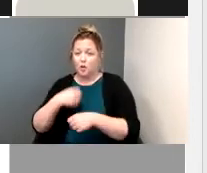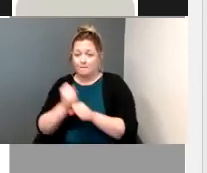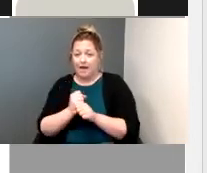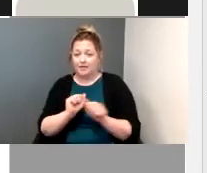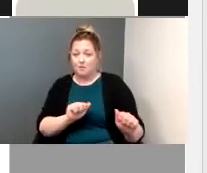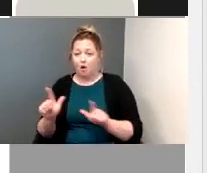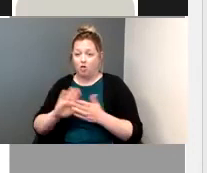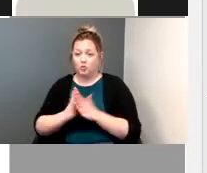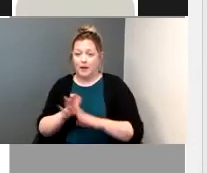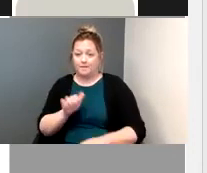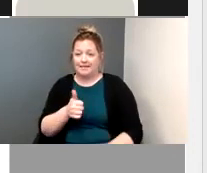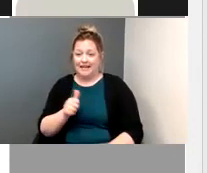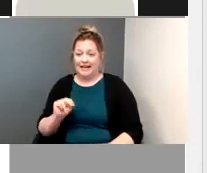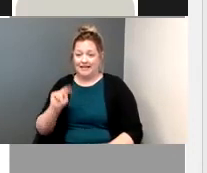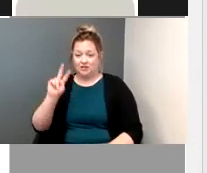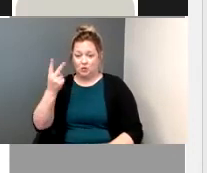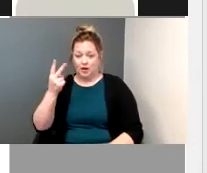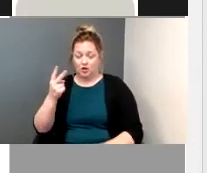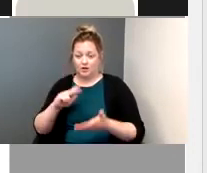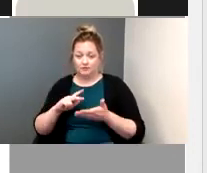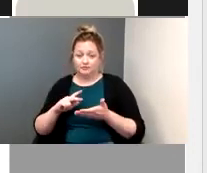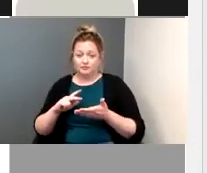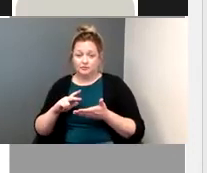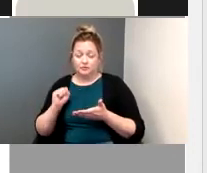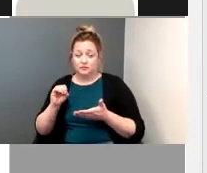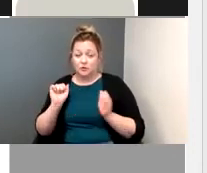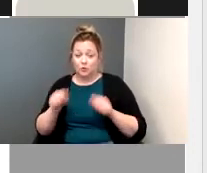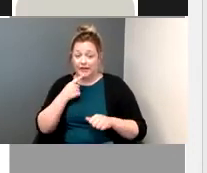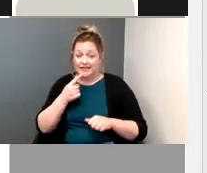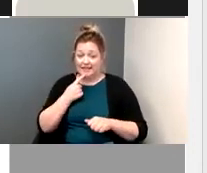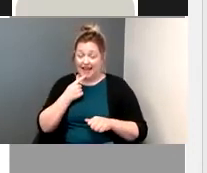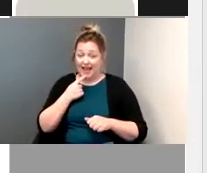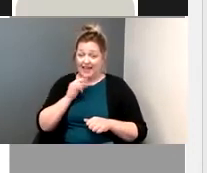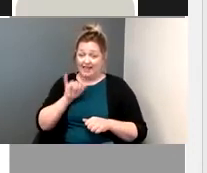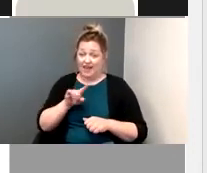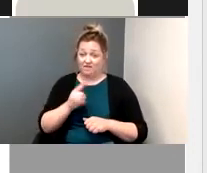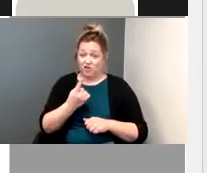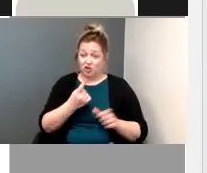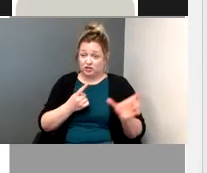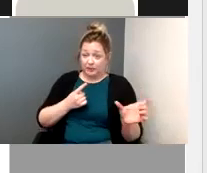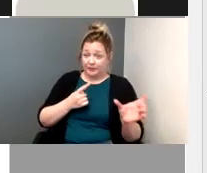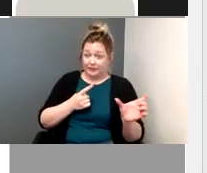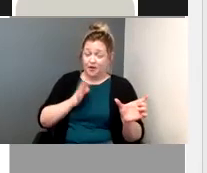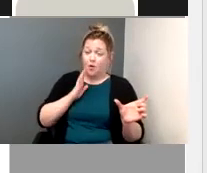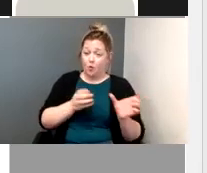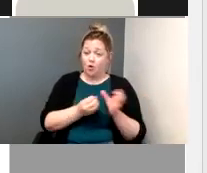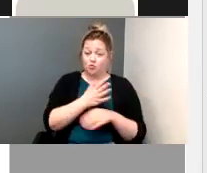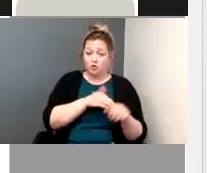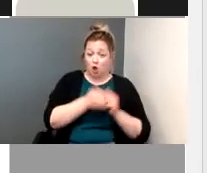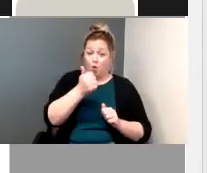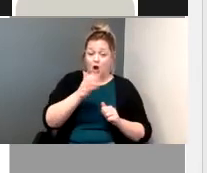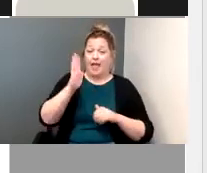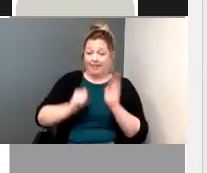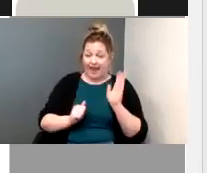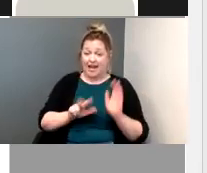means that essentially this becomes 30n squared. So we can say that 3n squared plus 10n plus 5 will grow slower than 30 n squared. So